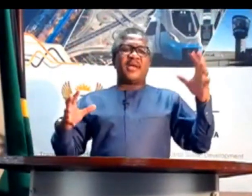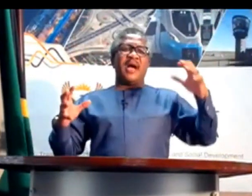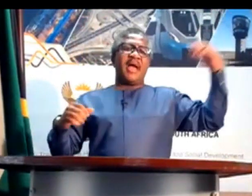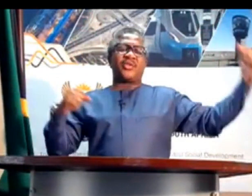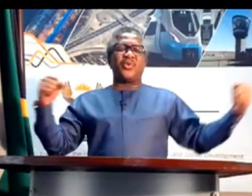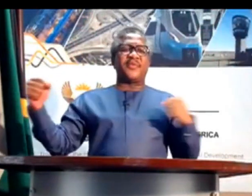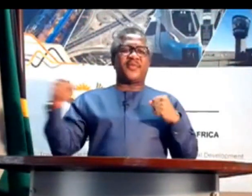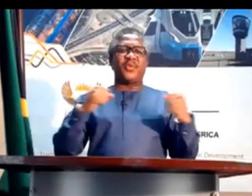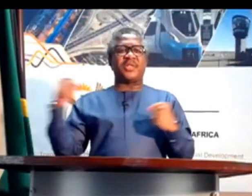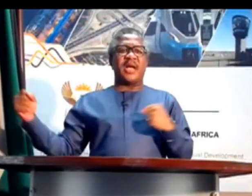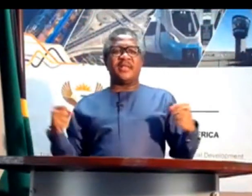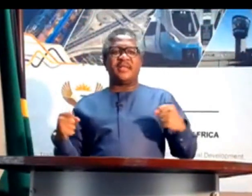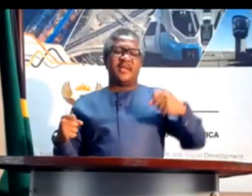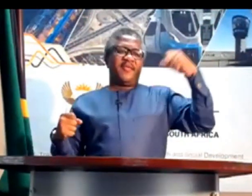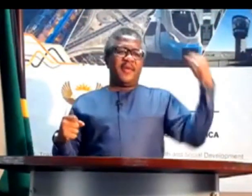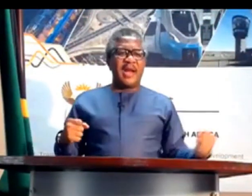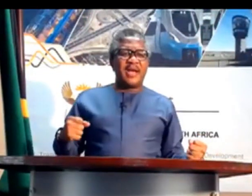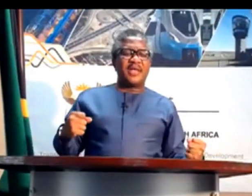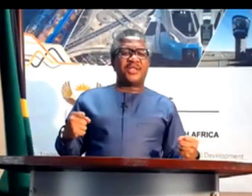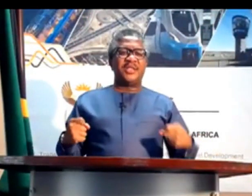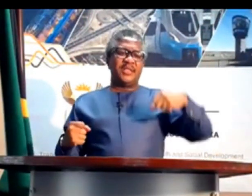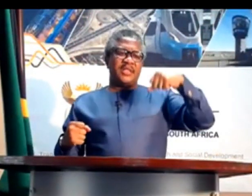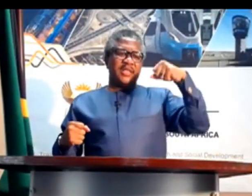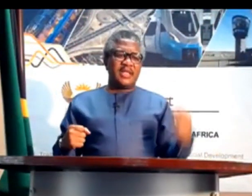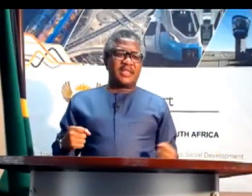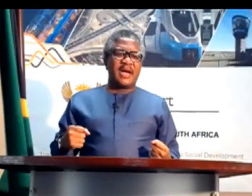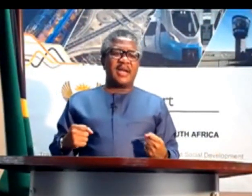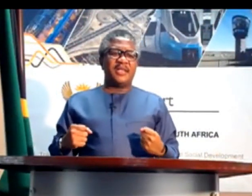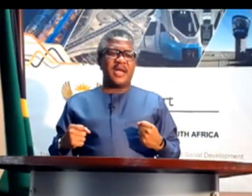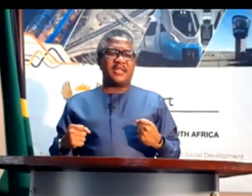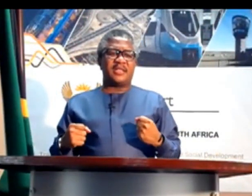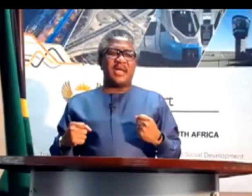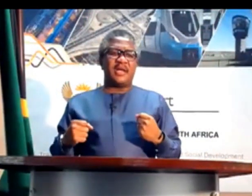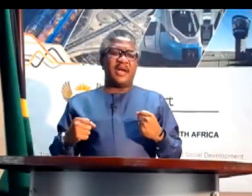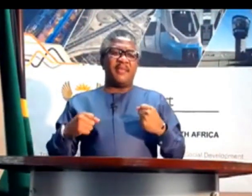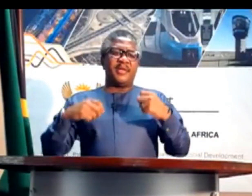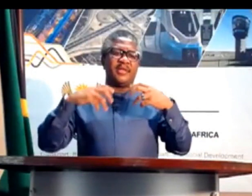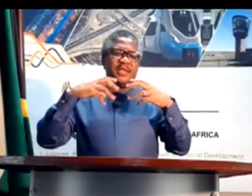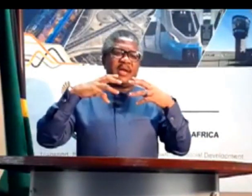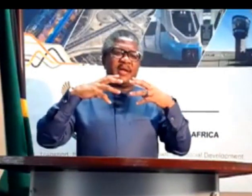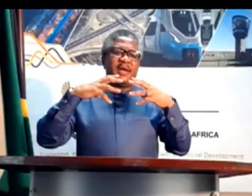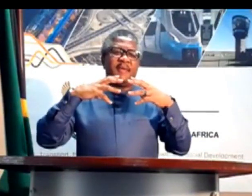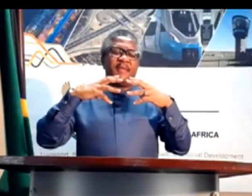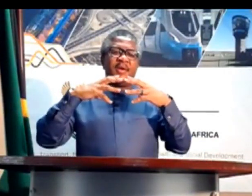are making are exclusive to each other. Formalization, integrated,